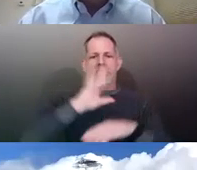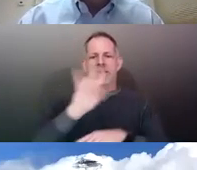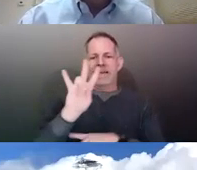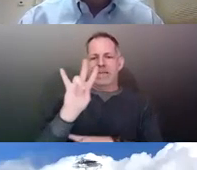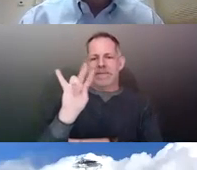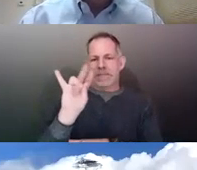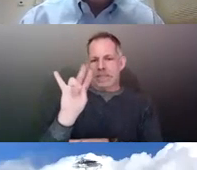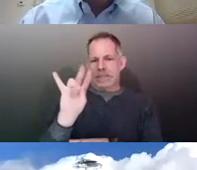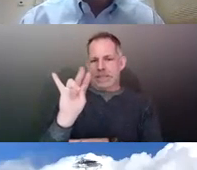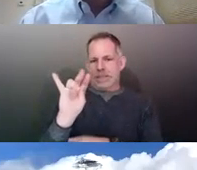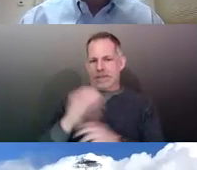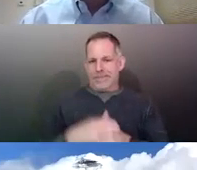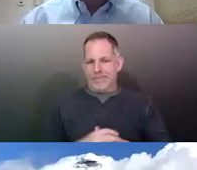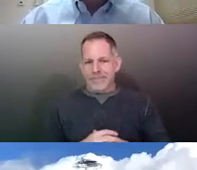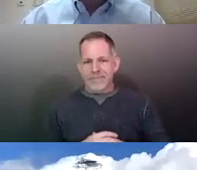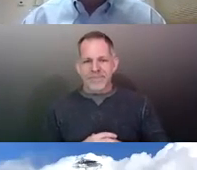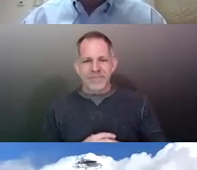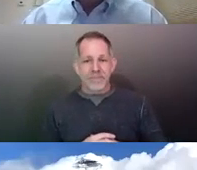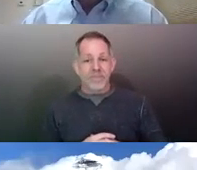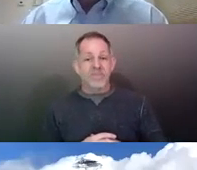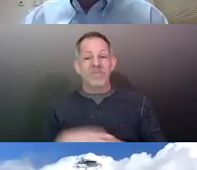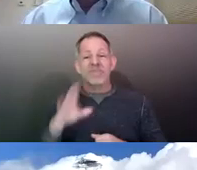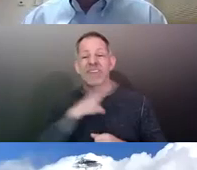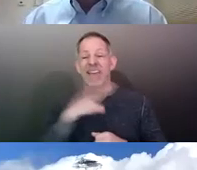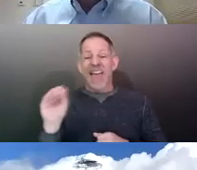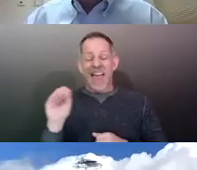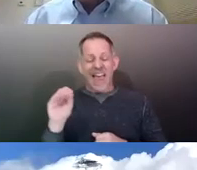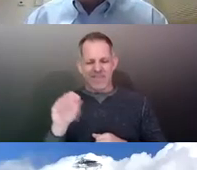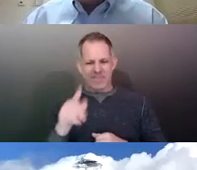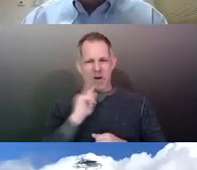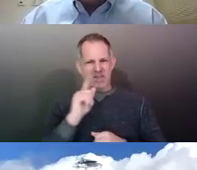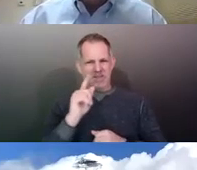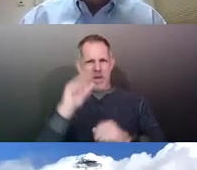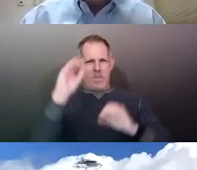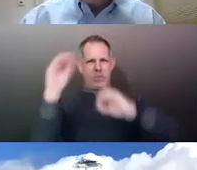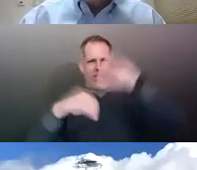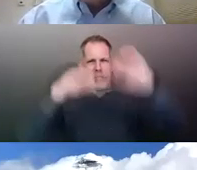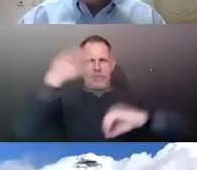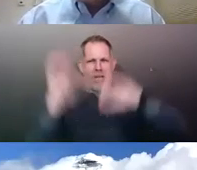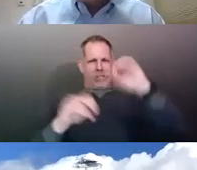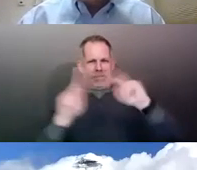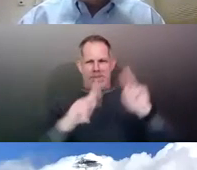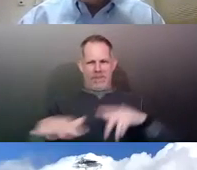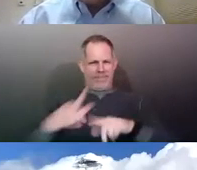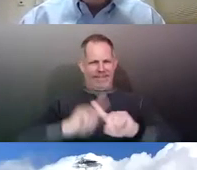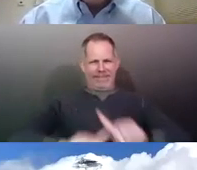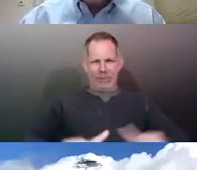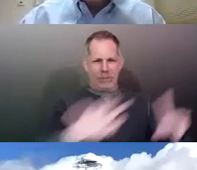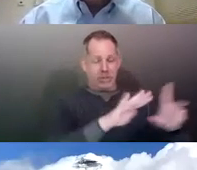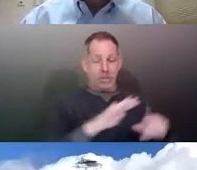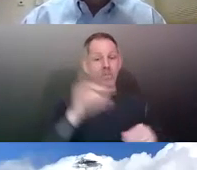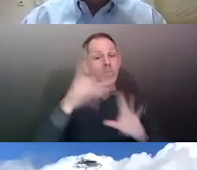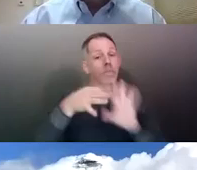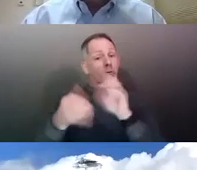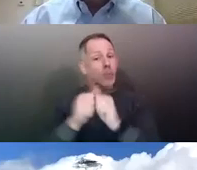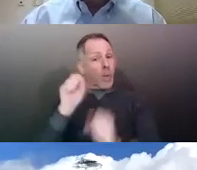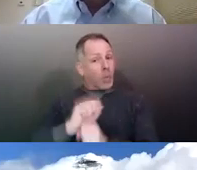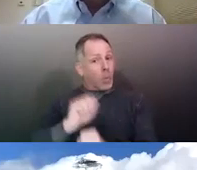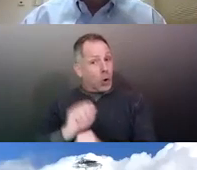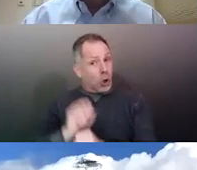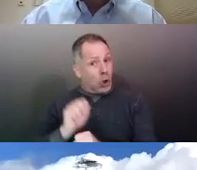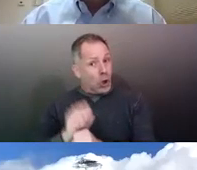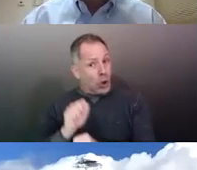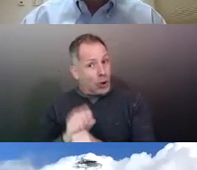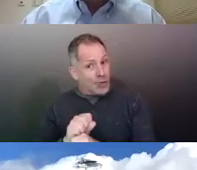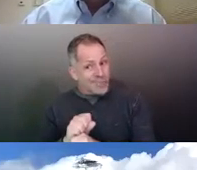are disproportionately affected, as I described. Workplaces have been determined to be